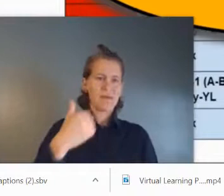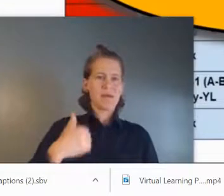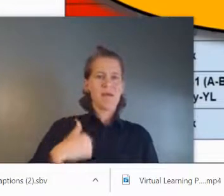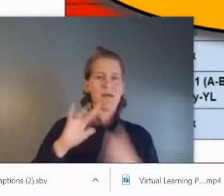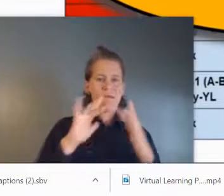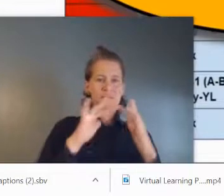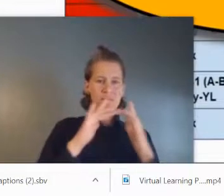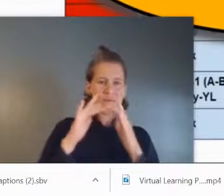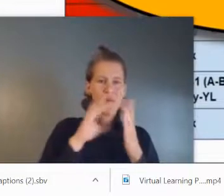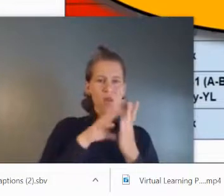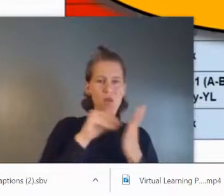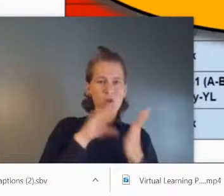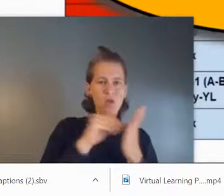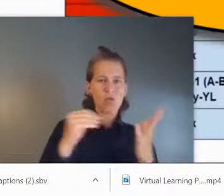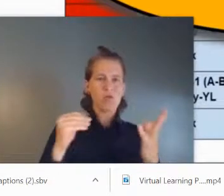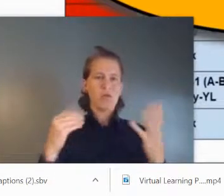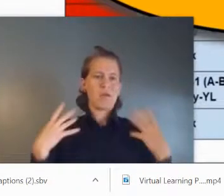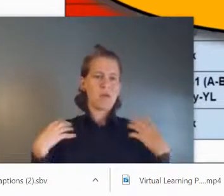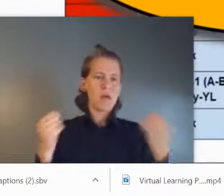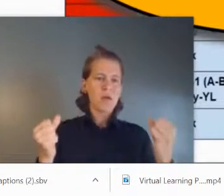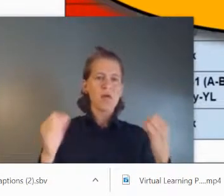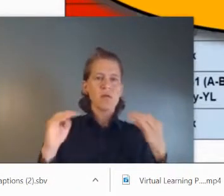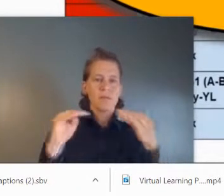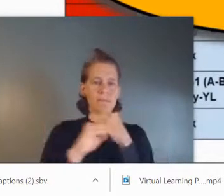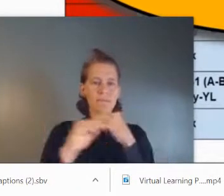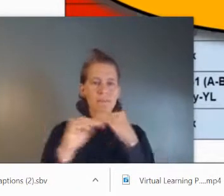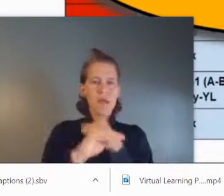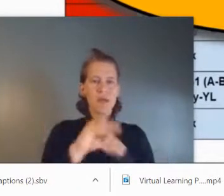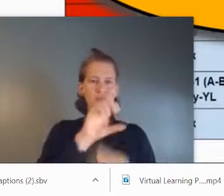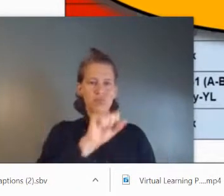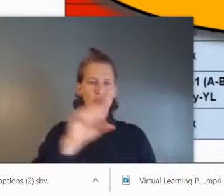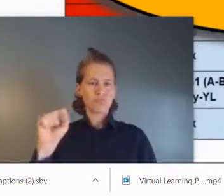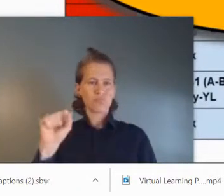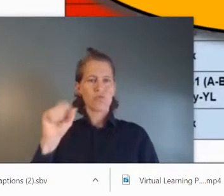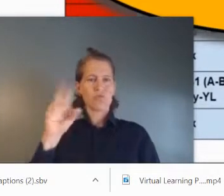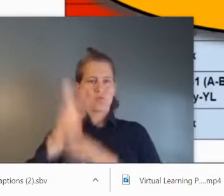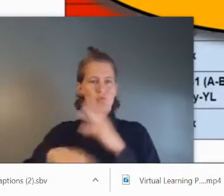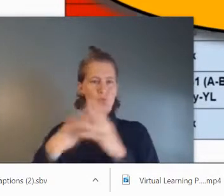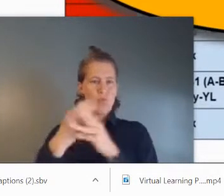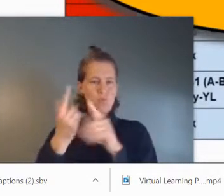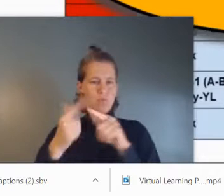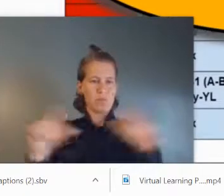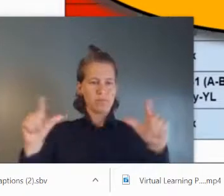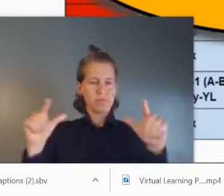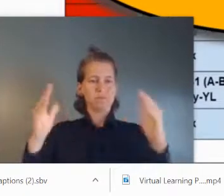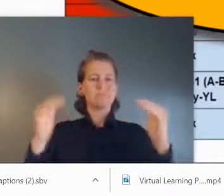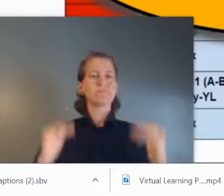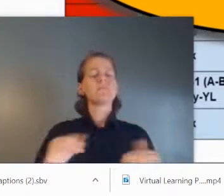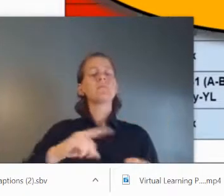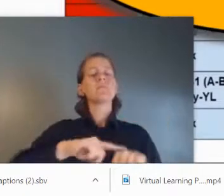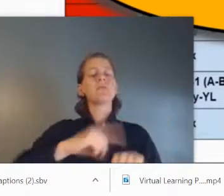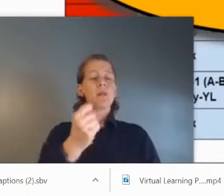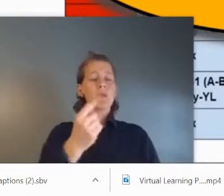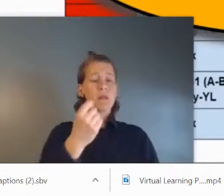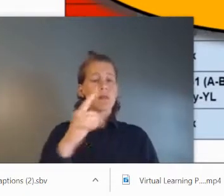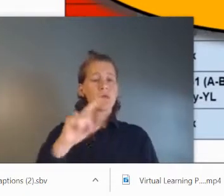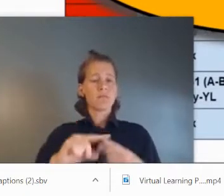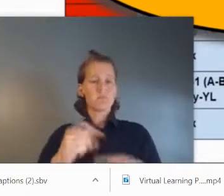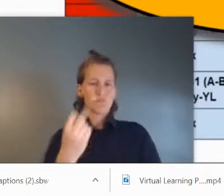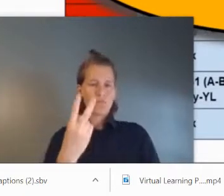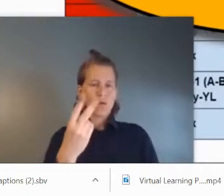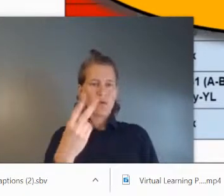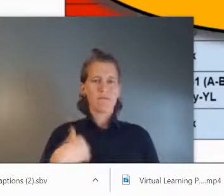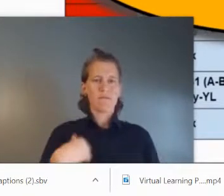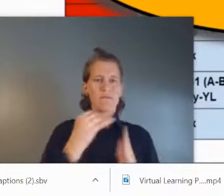social studies, and world languages would provide intervention and enrichment. And from 11 to 12, arts, career and technical